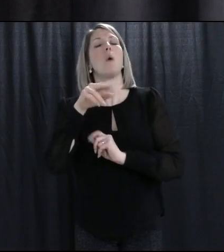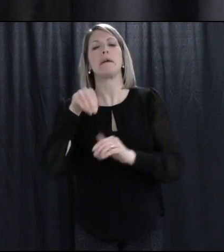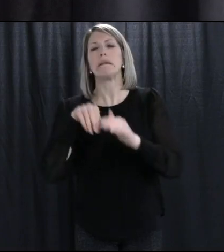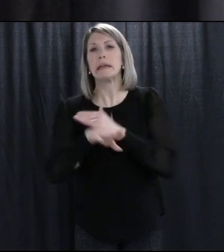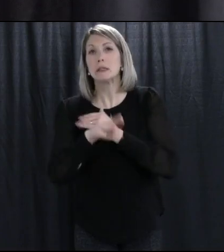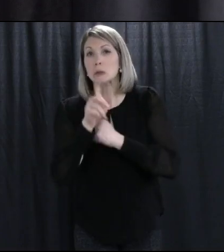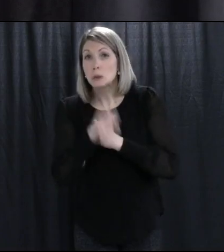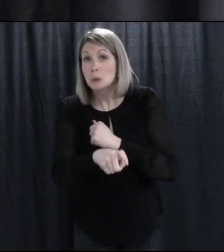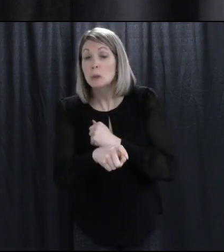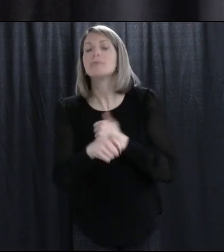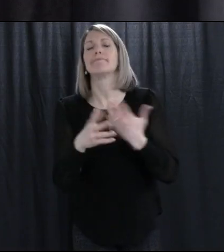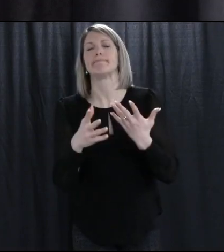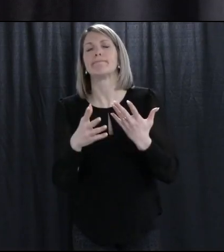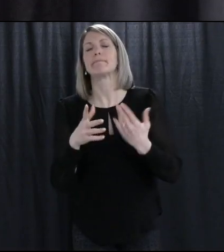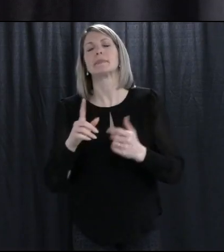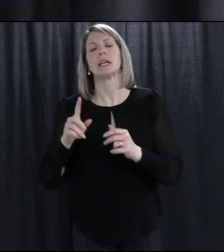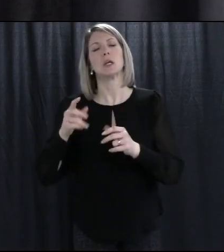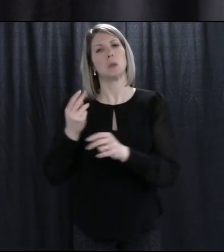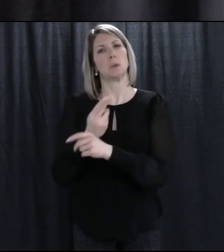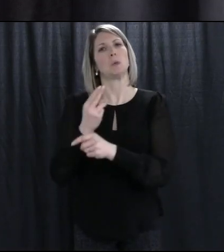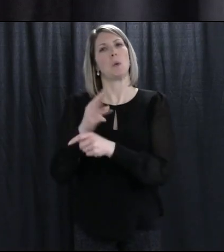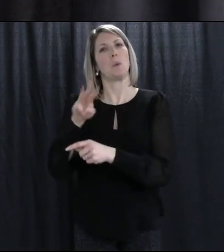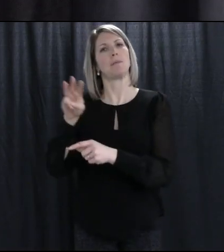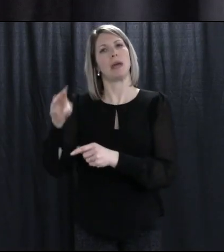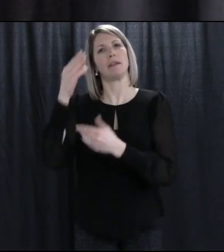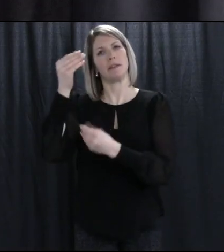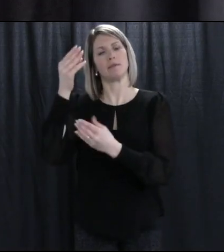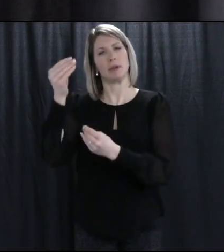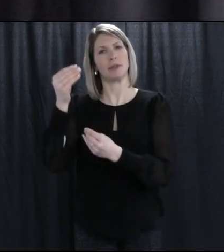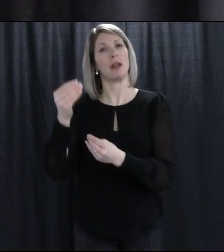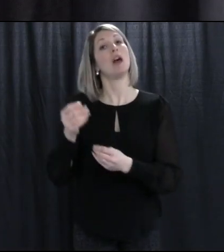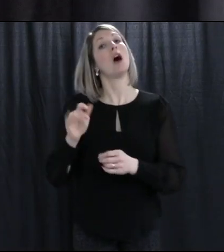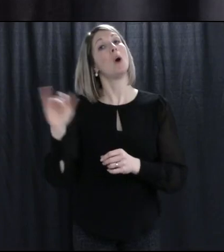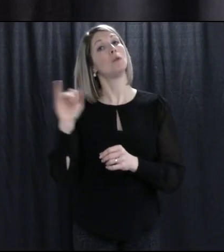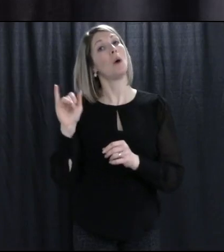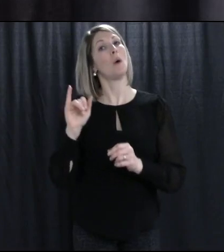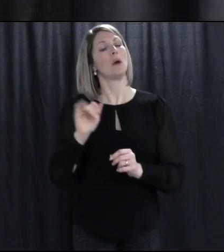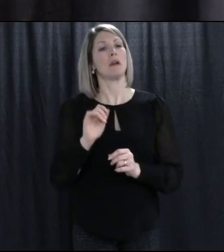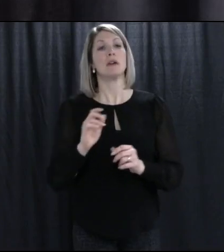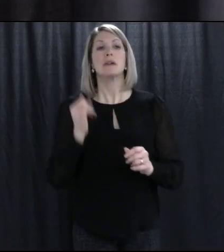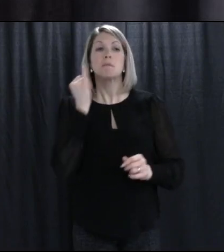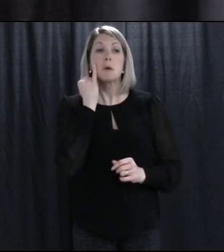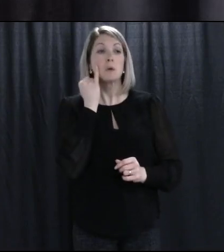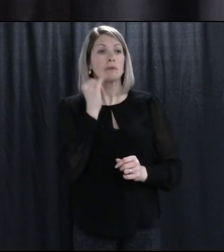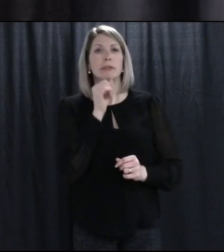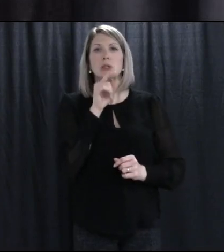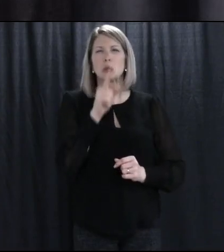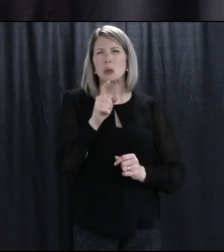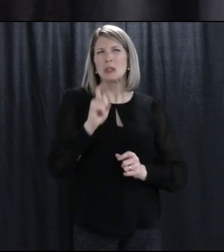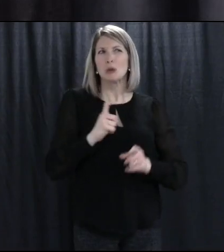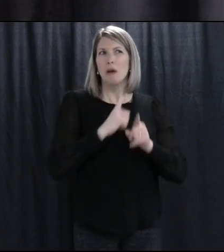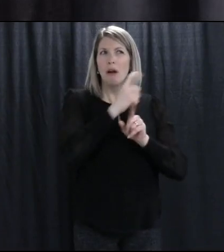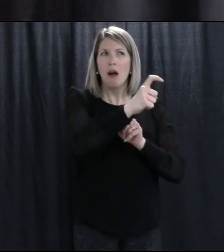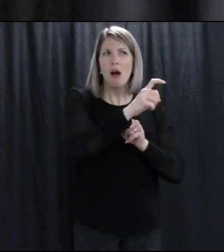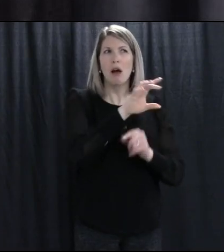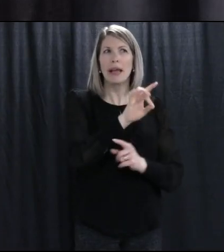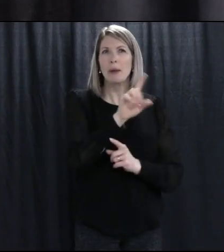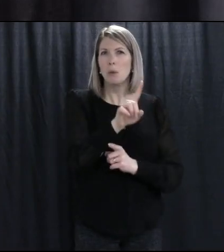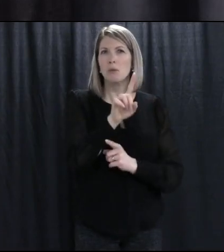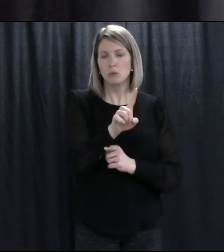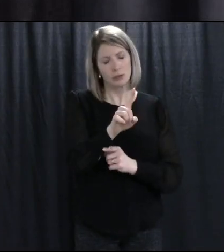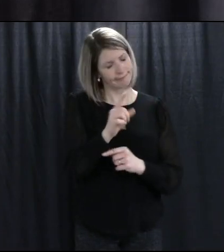would encourage you to help us use our 811 line itself in a more efficient and effective